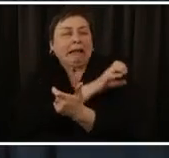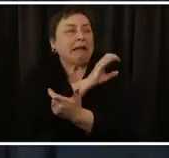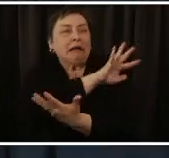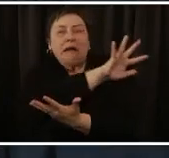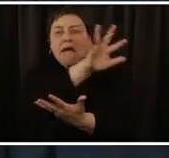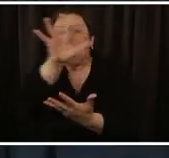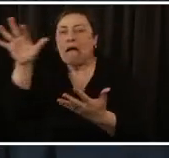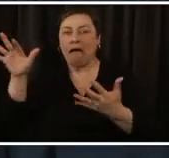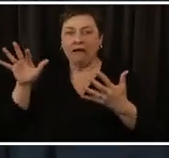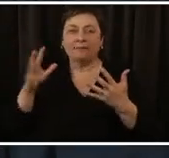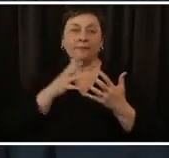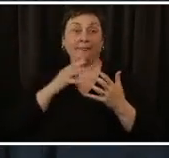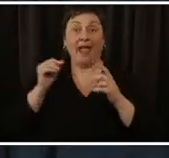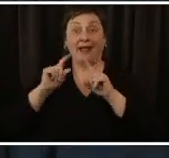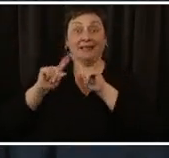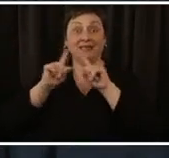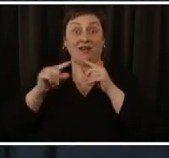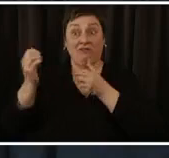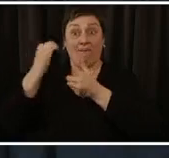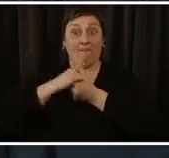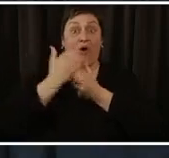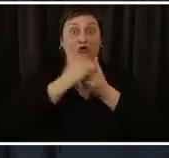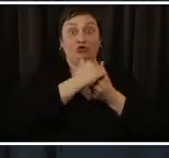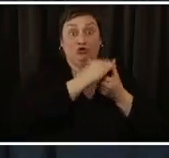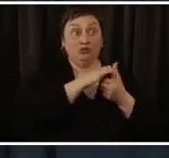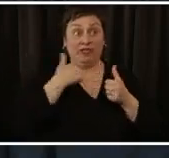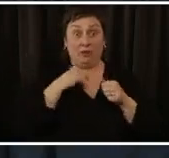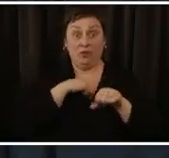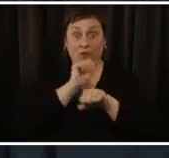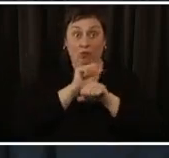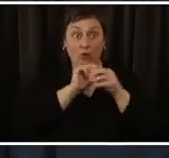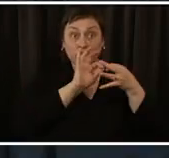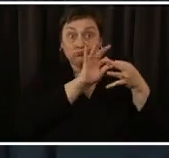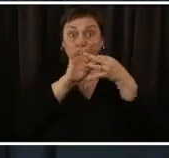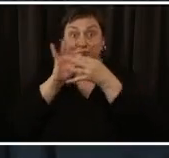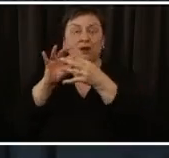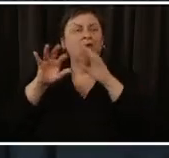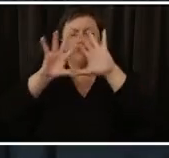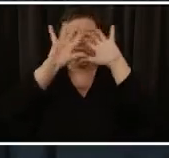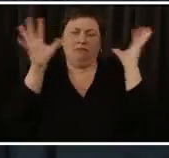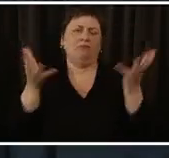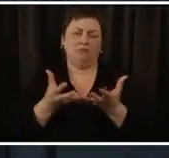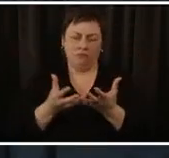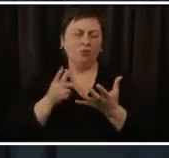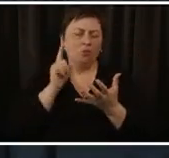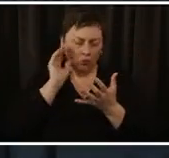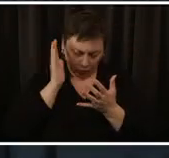equity partners in helping to make sure that everybody has access to the safe and highly effective vaccines.